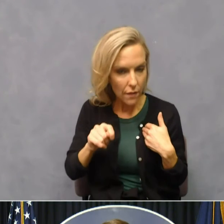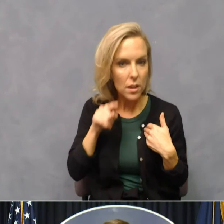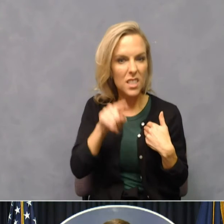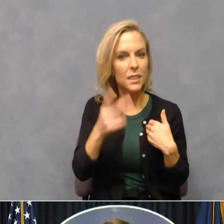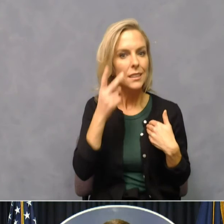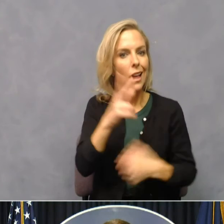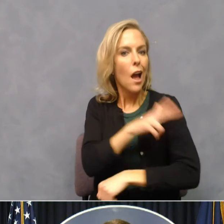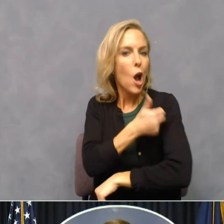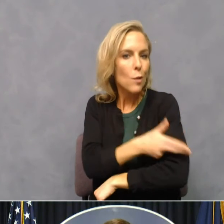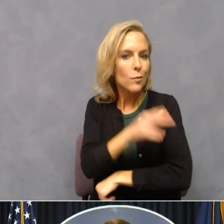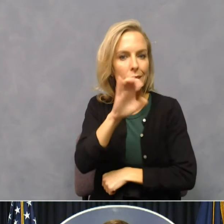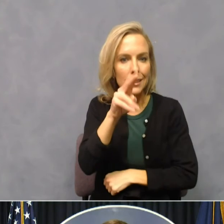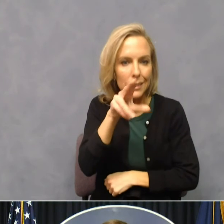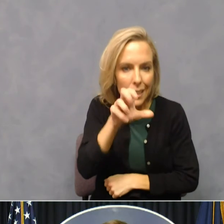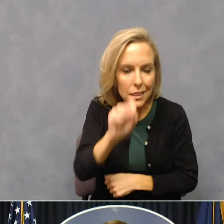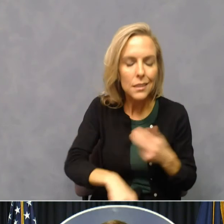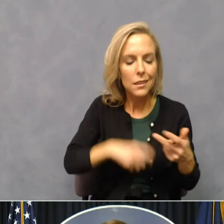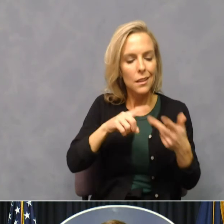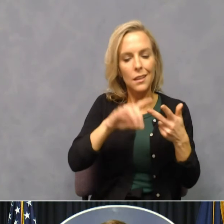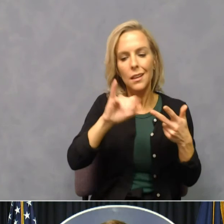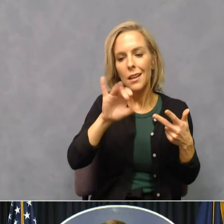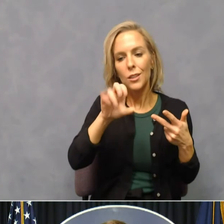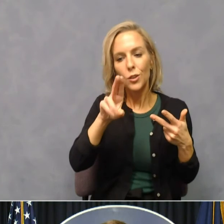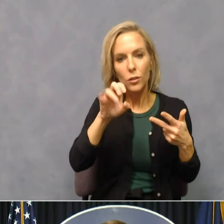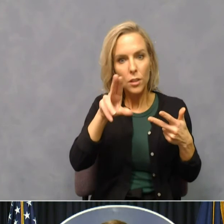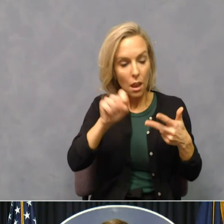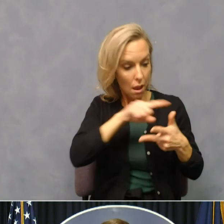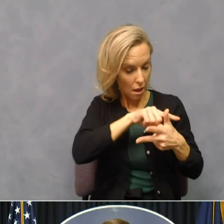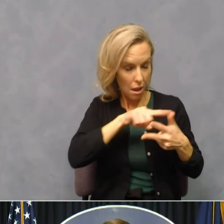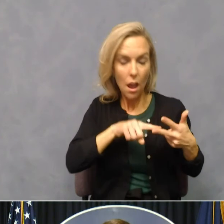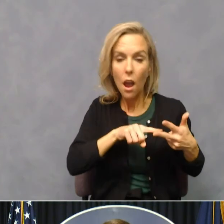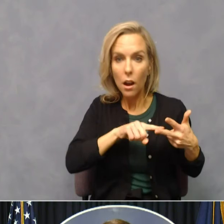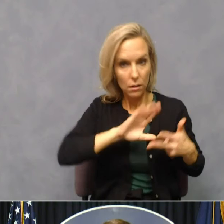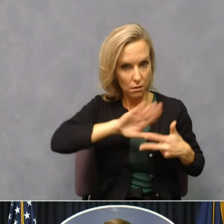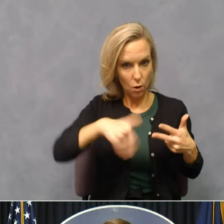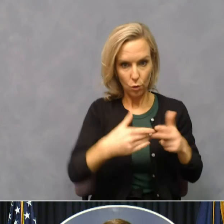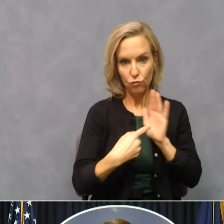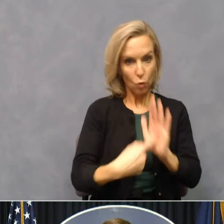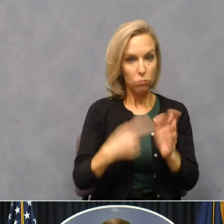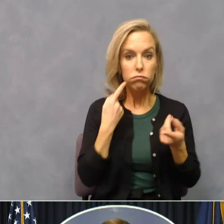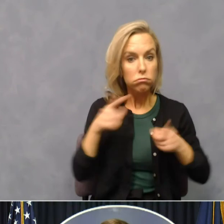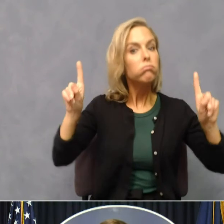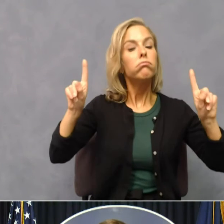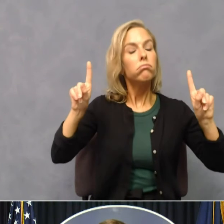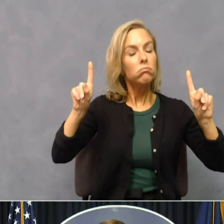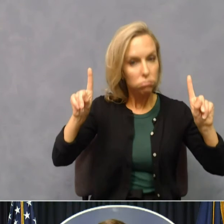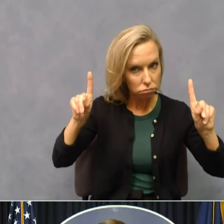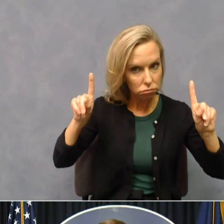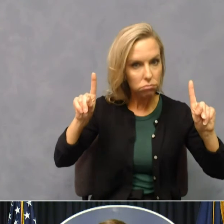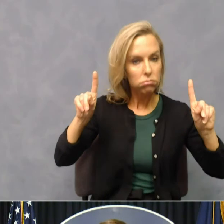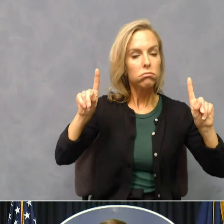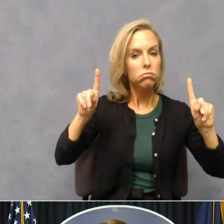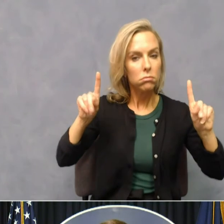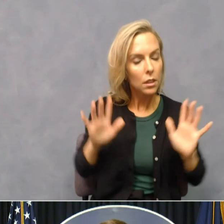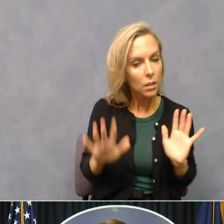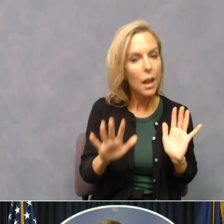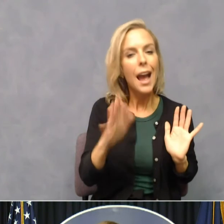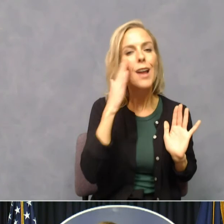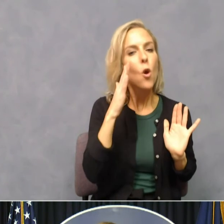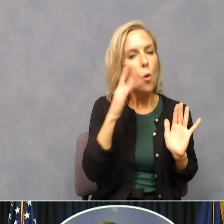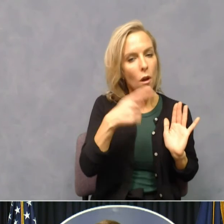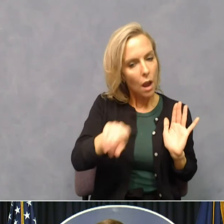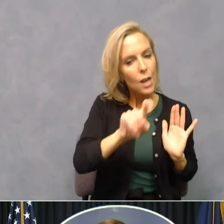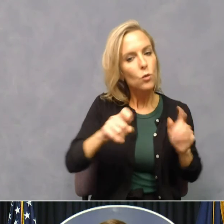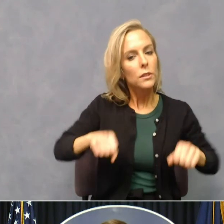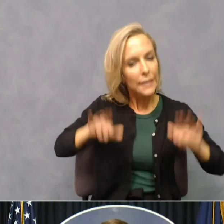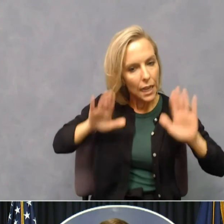the ICU census, all showing that we've been successful. And yes, I know it took sacrifice. And